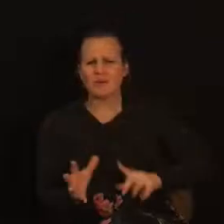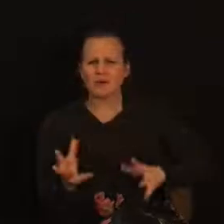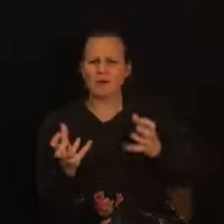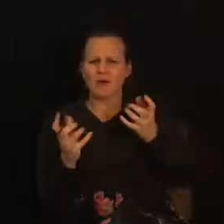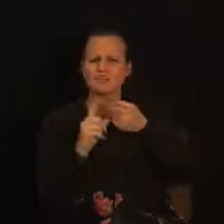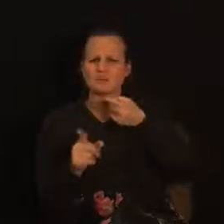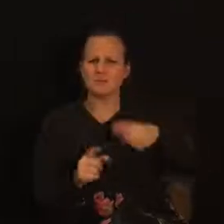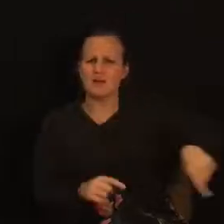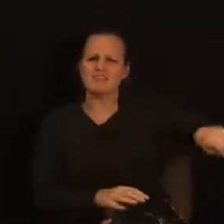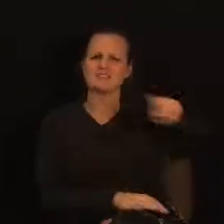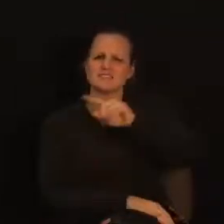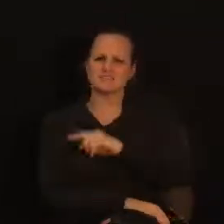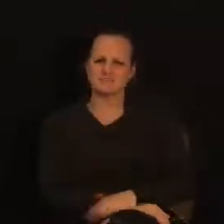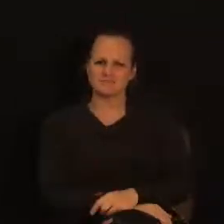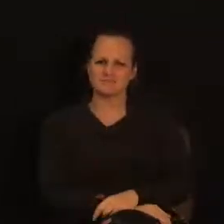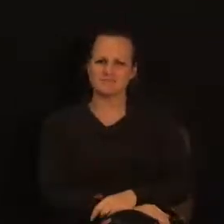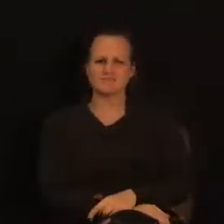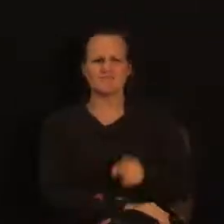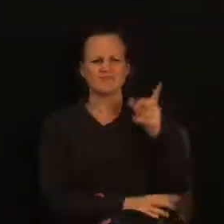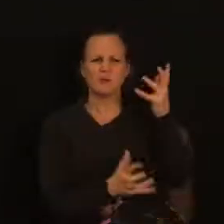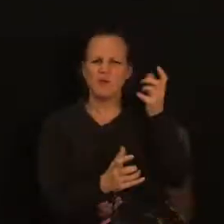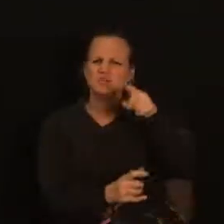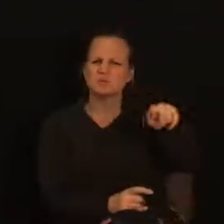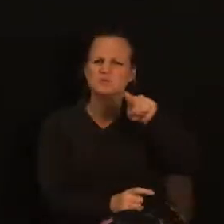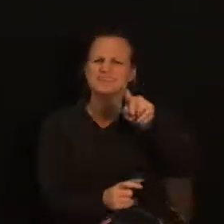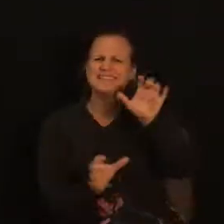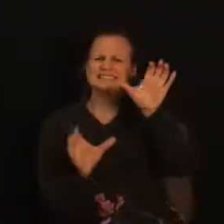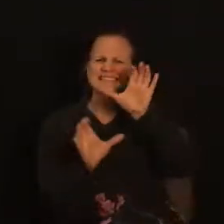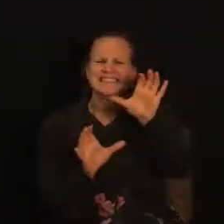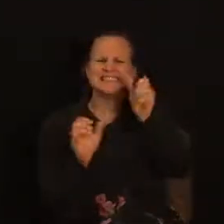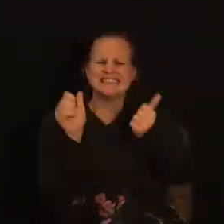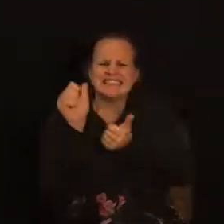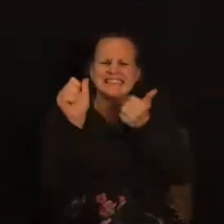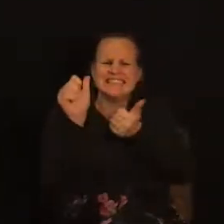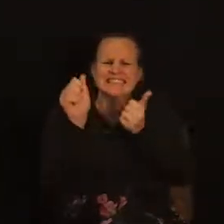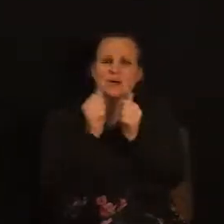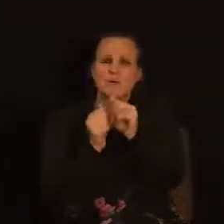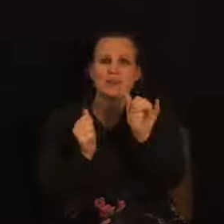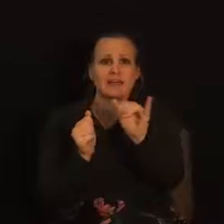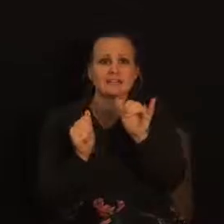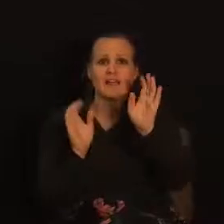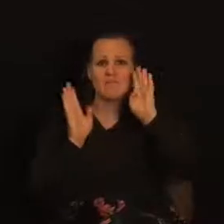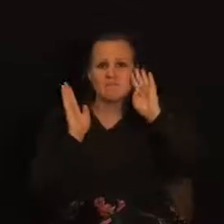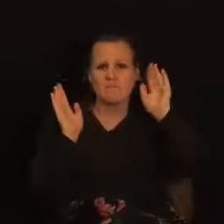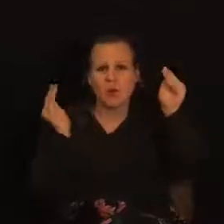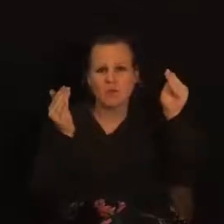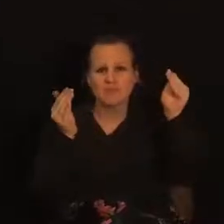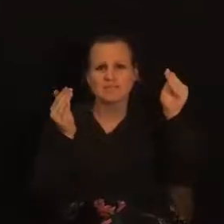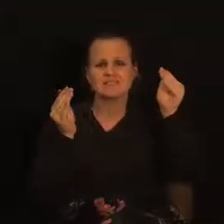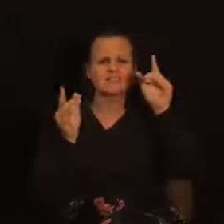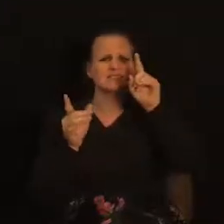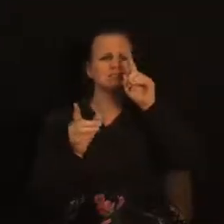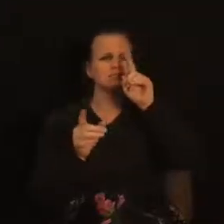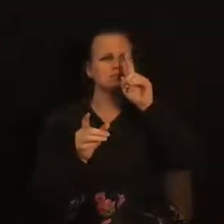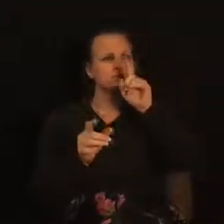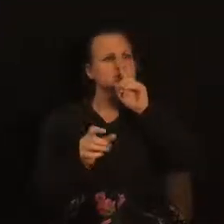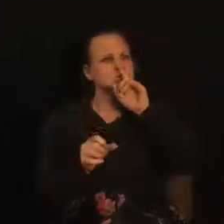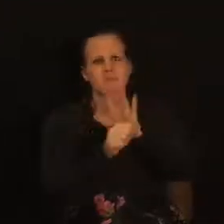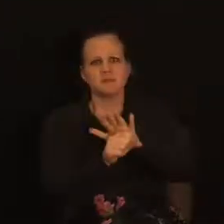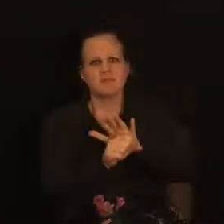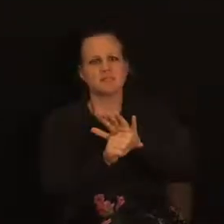wants from you. He wants you to seek him with that same focus, that same determination, that